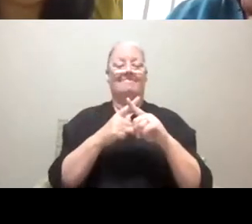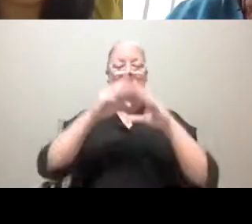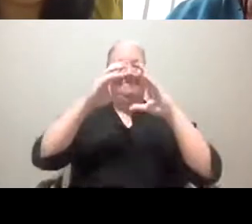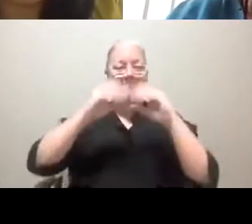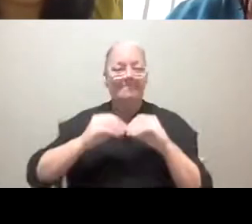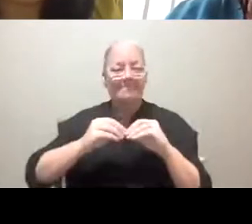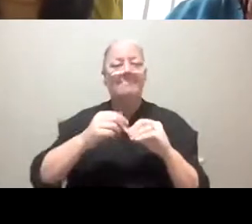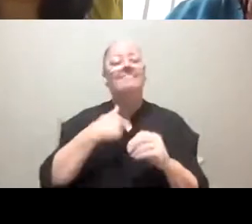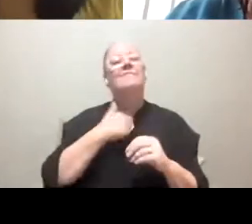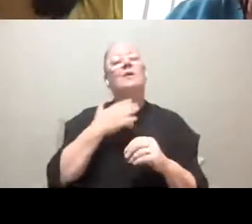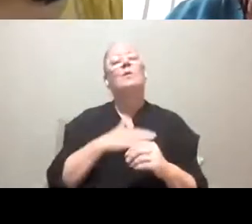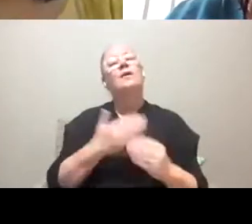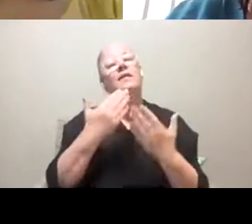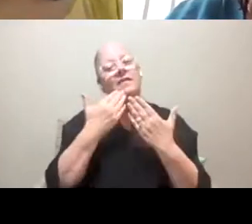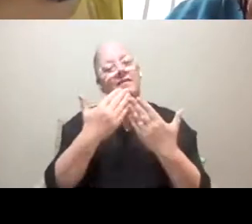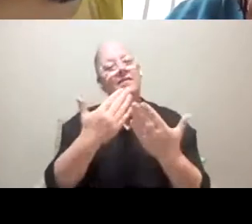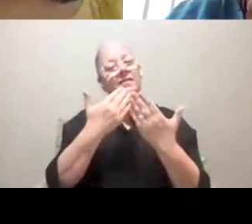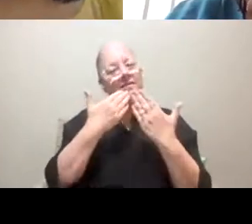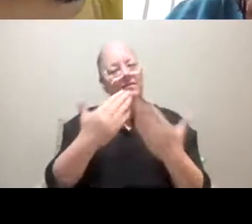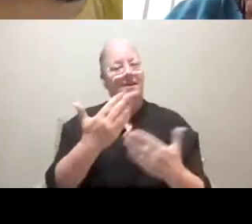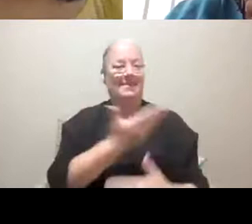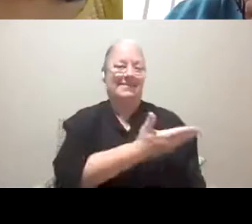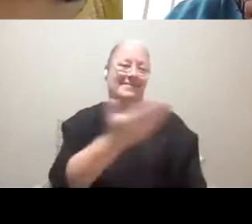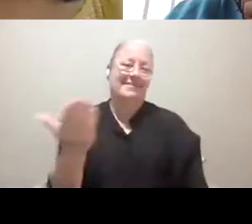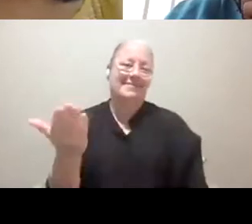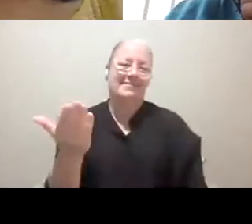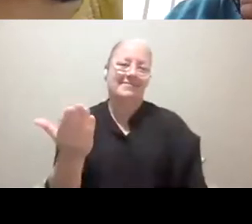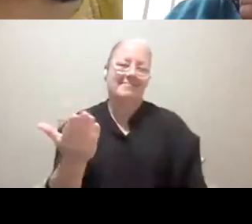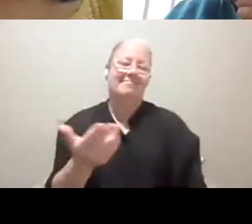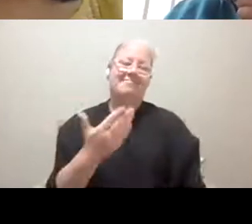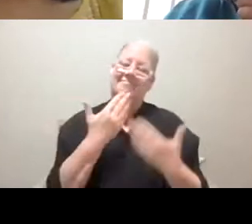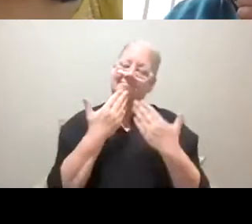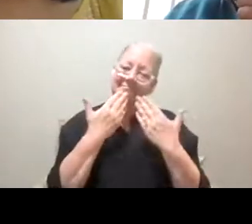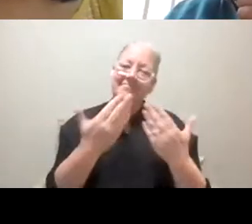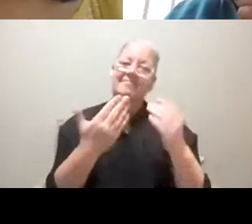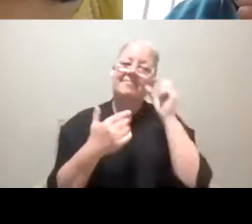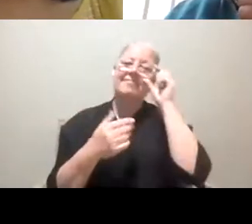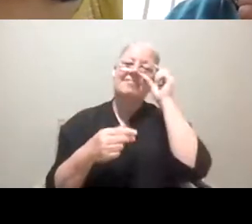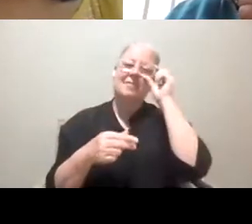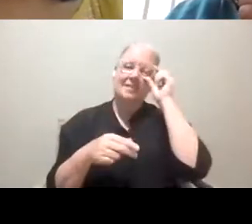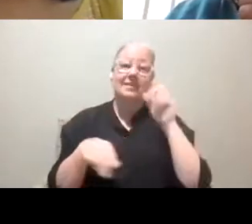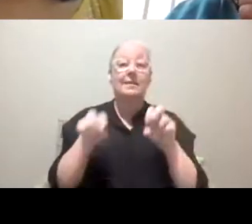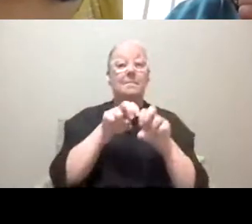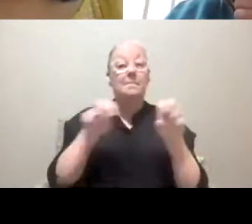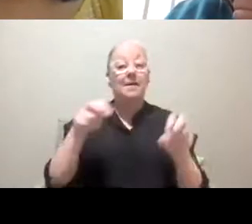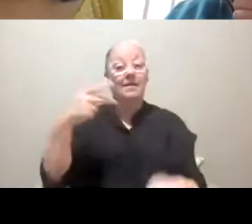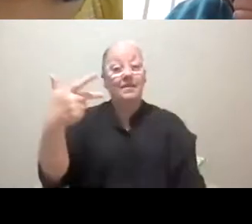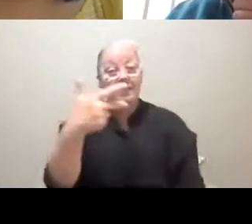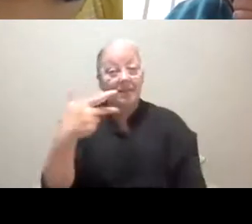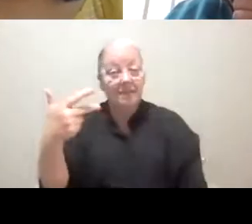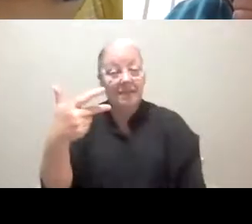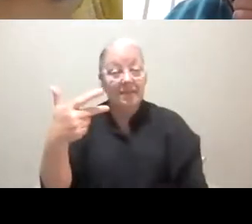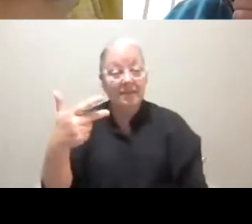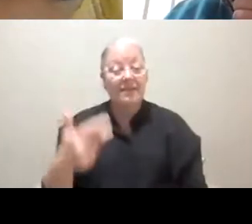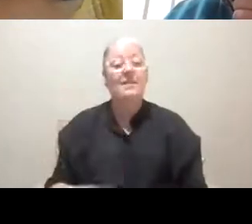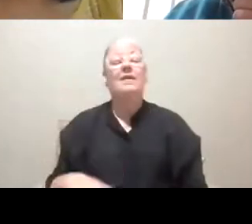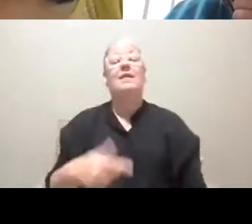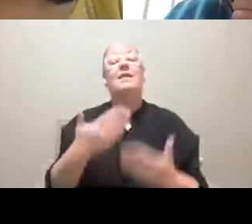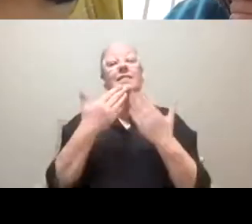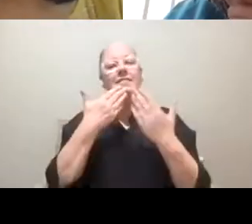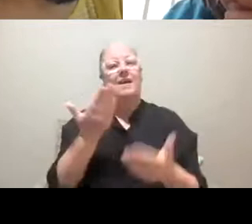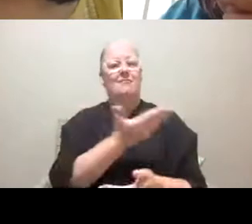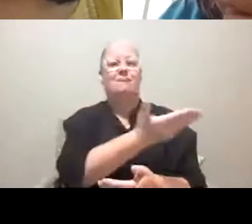you very much indeed. Thank you to our panelists. Thank you to our